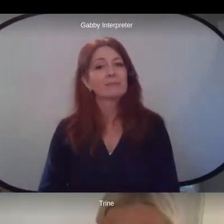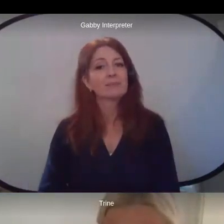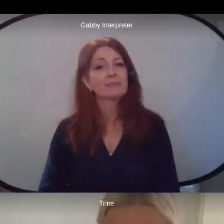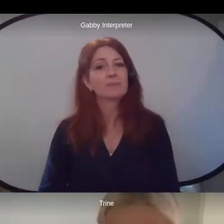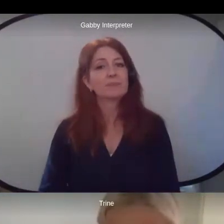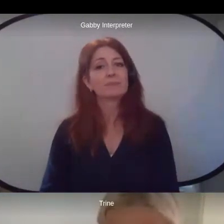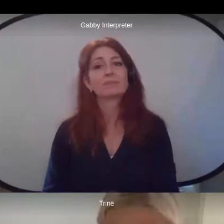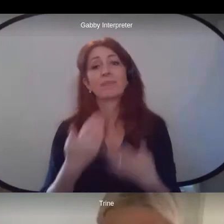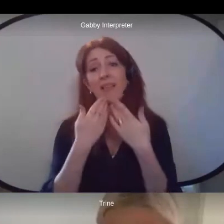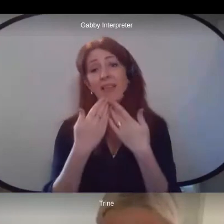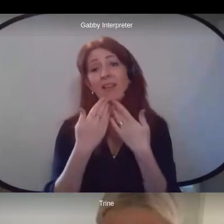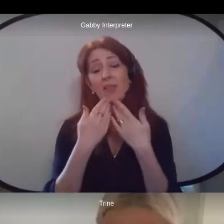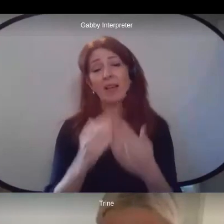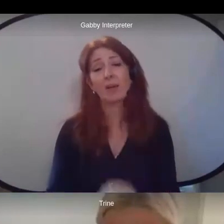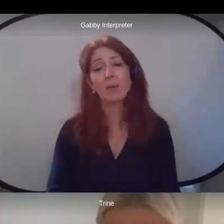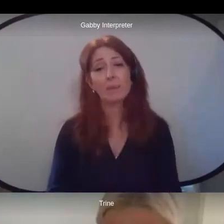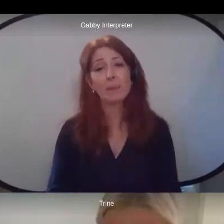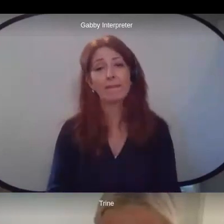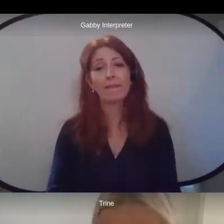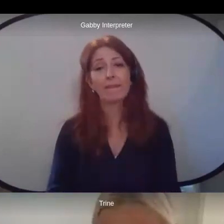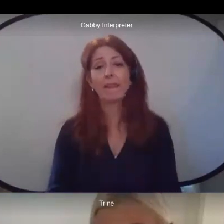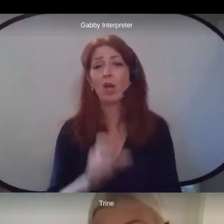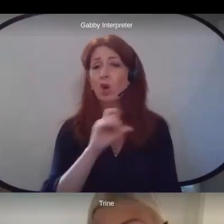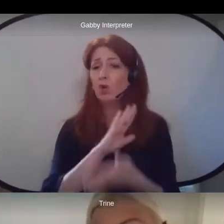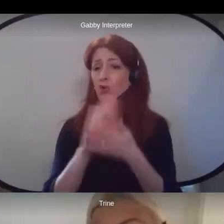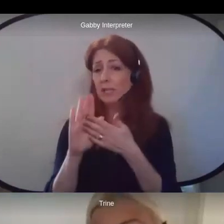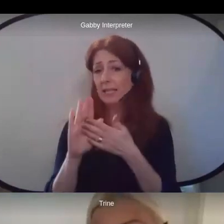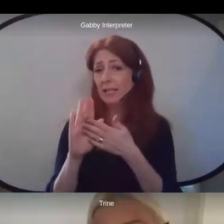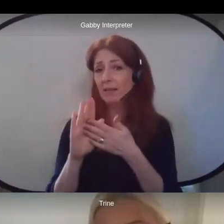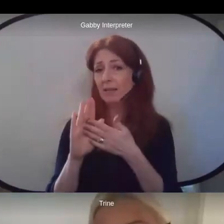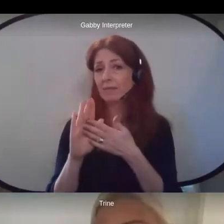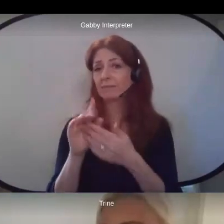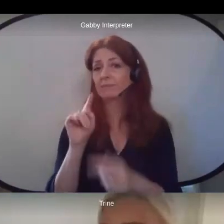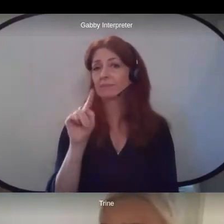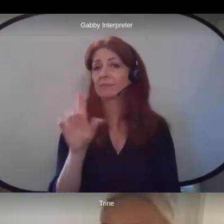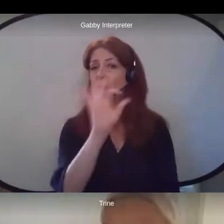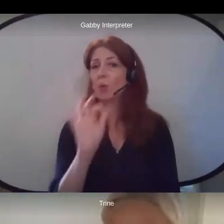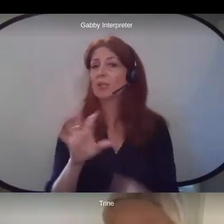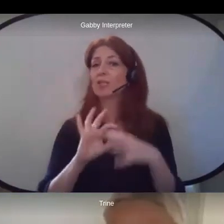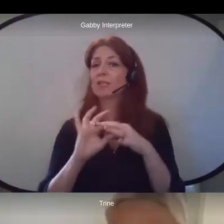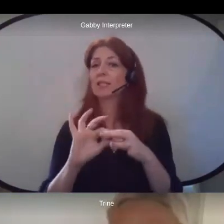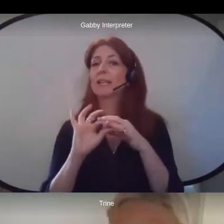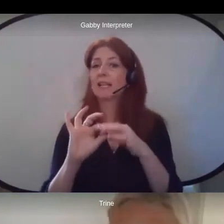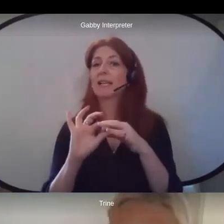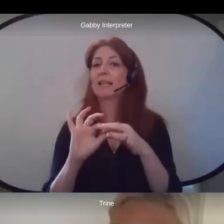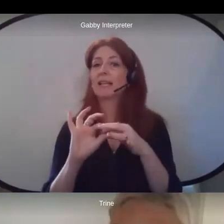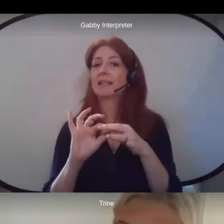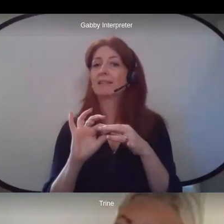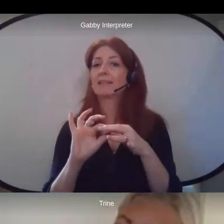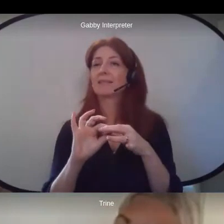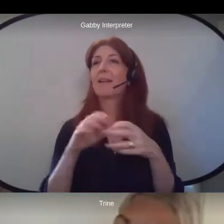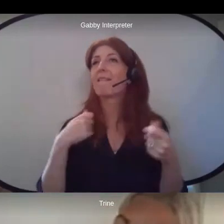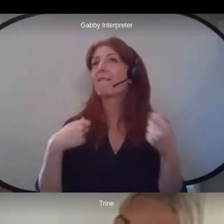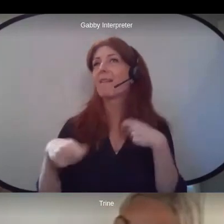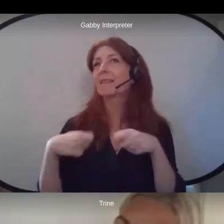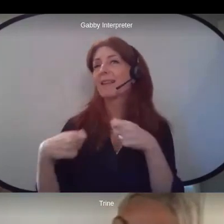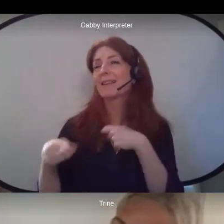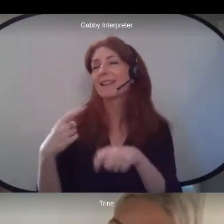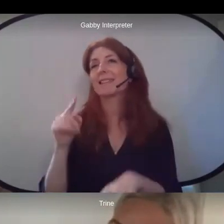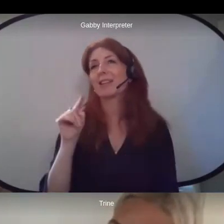Thank you very much, Ali and Emma. Christina, this is a question around the versatility, I suppose,